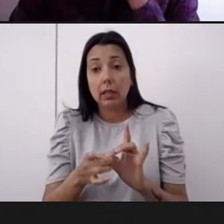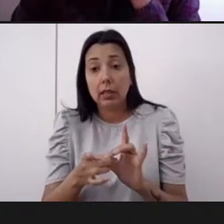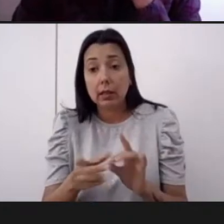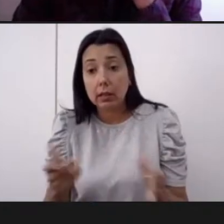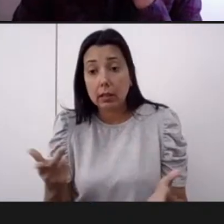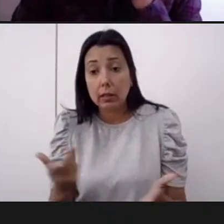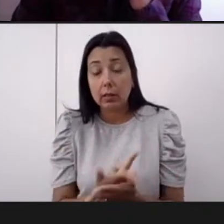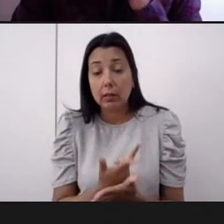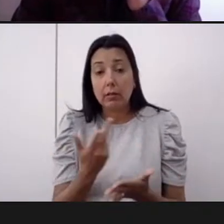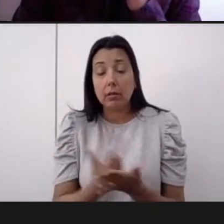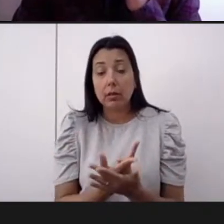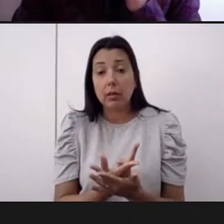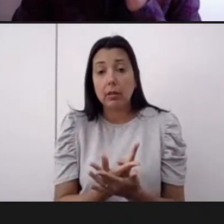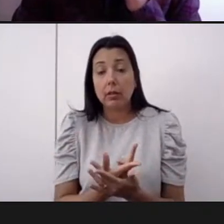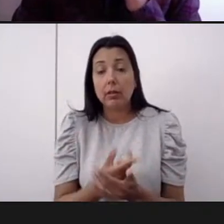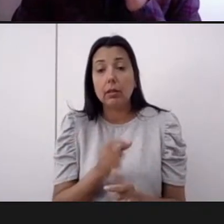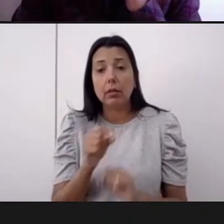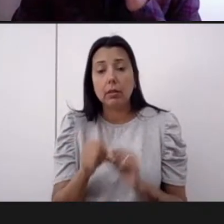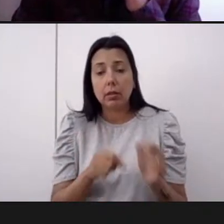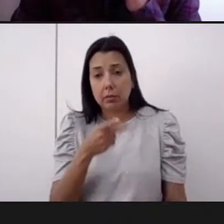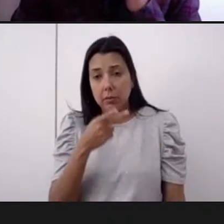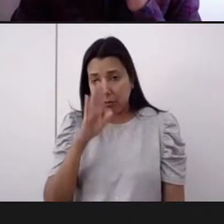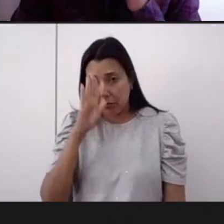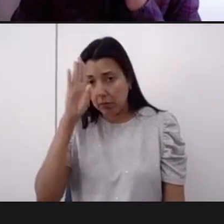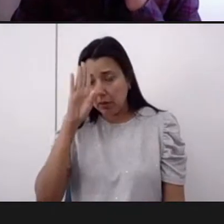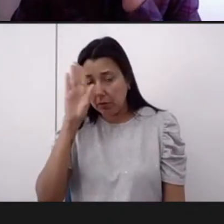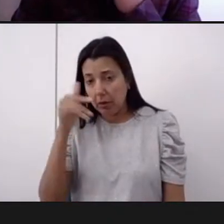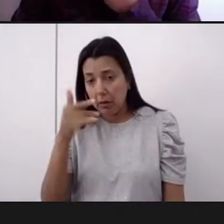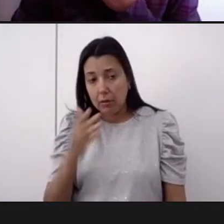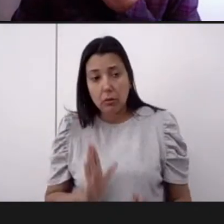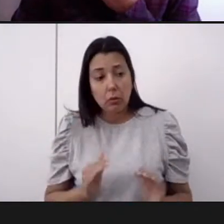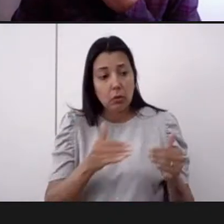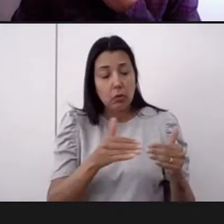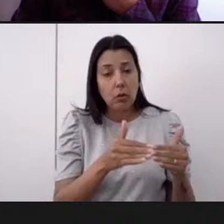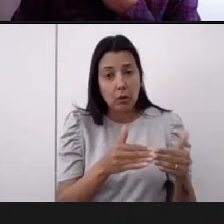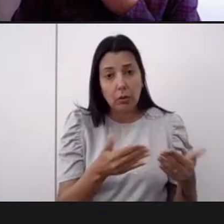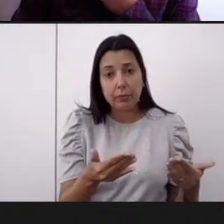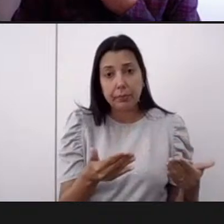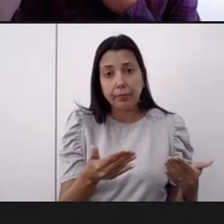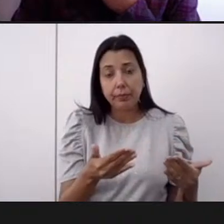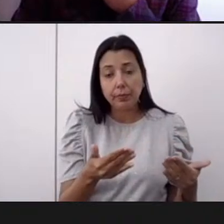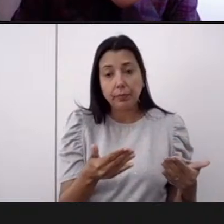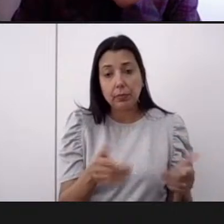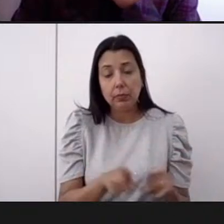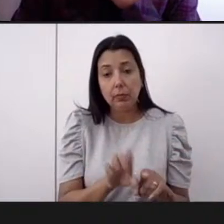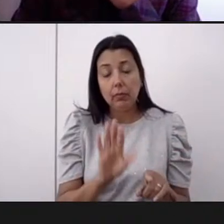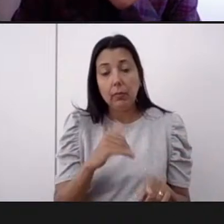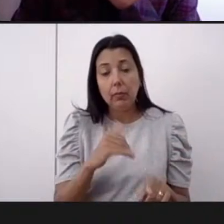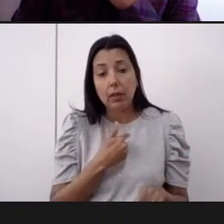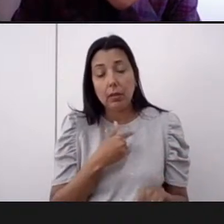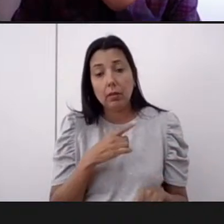actors among the forums, and which help them in their